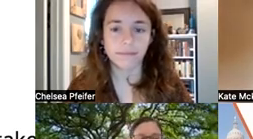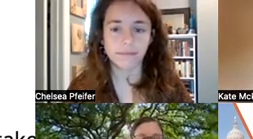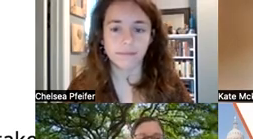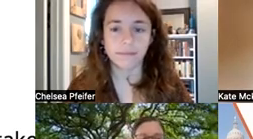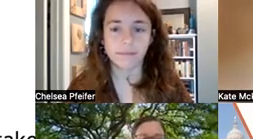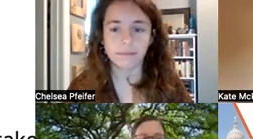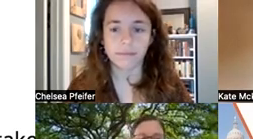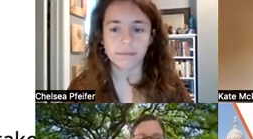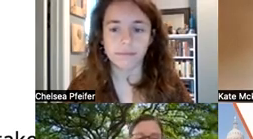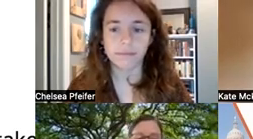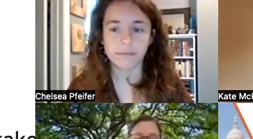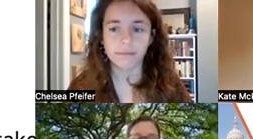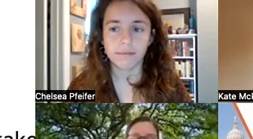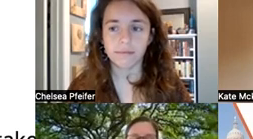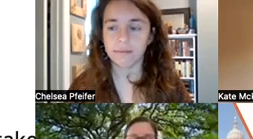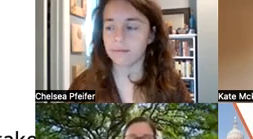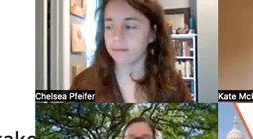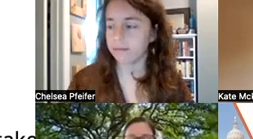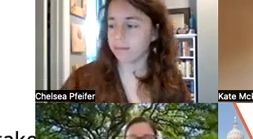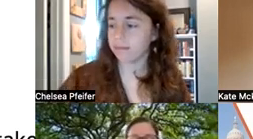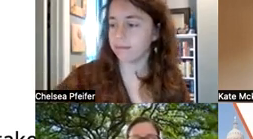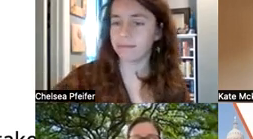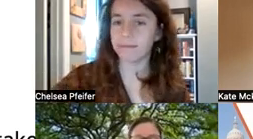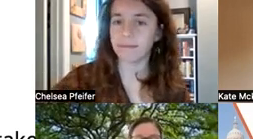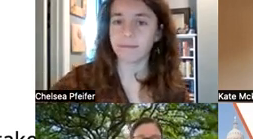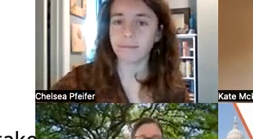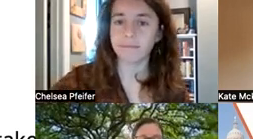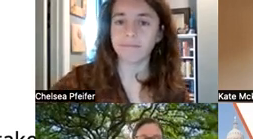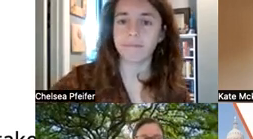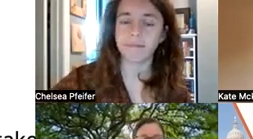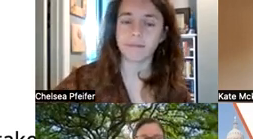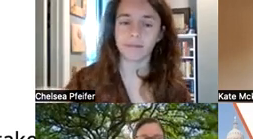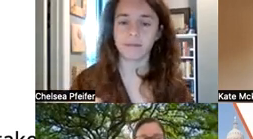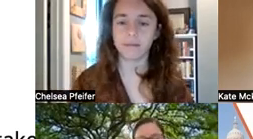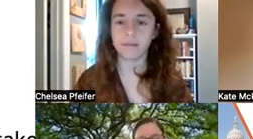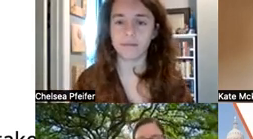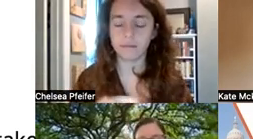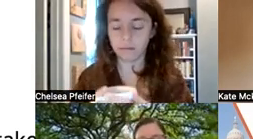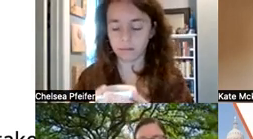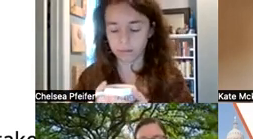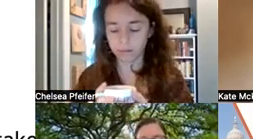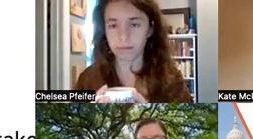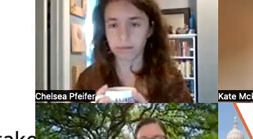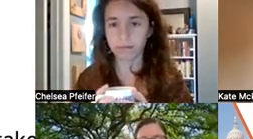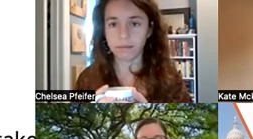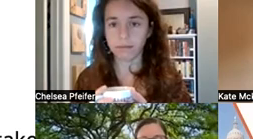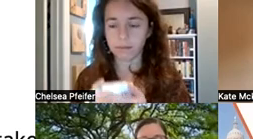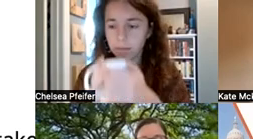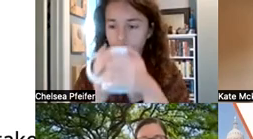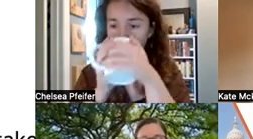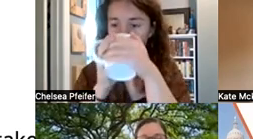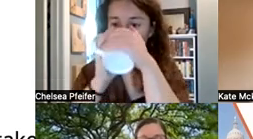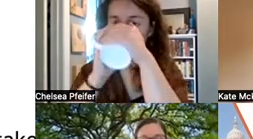stakeholder engagement we might wanna do in the next few months to inform this plan. And so our meeting takes shape